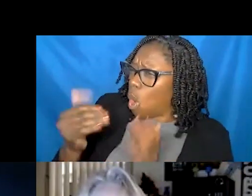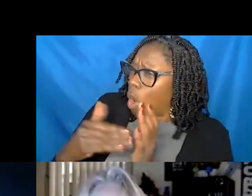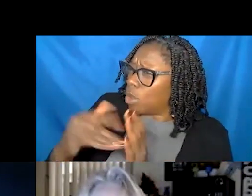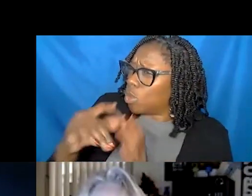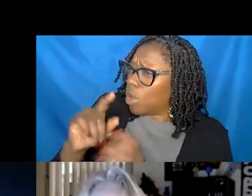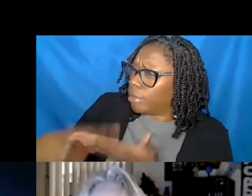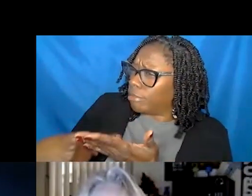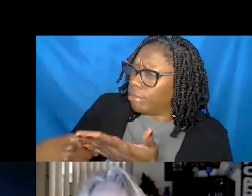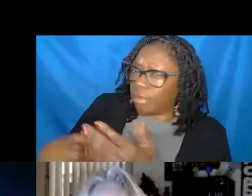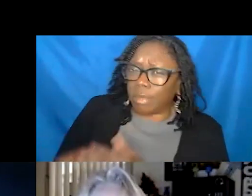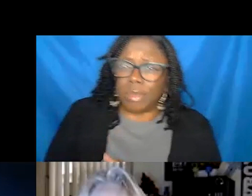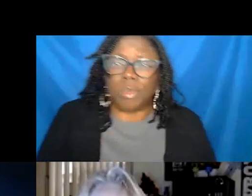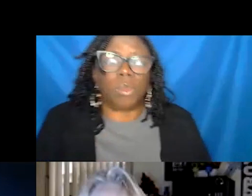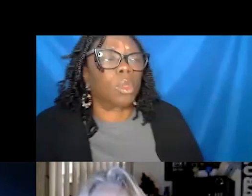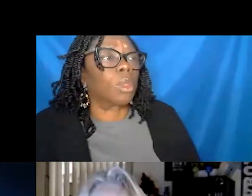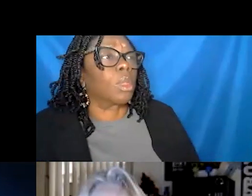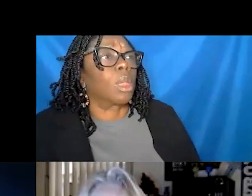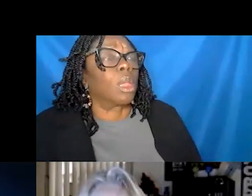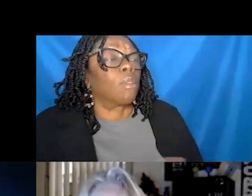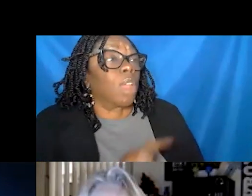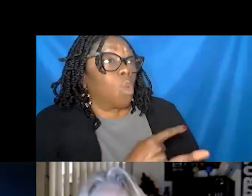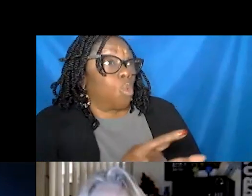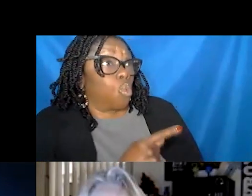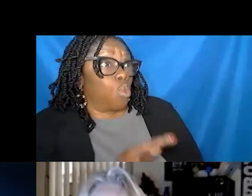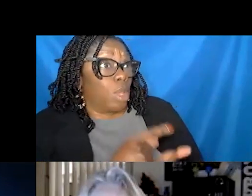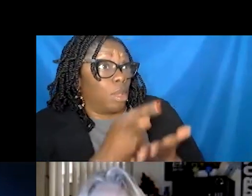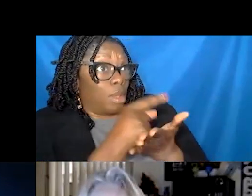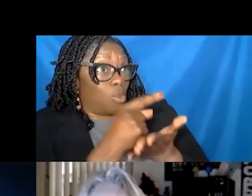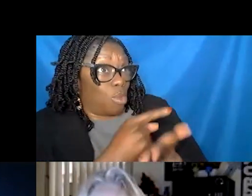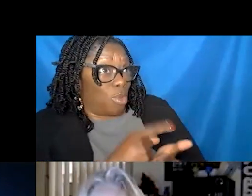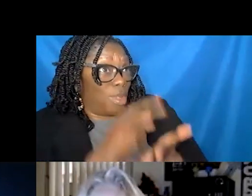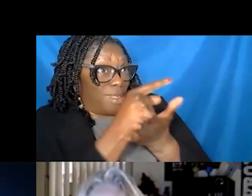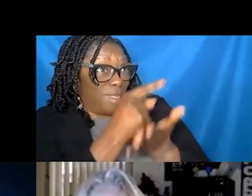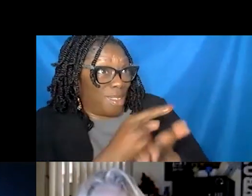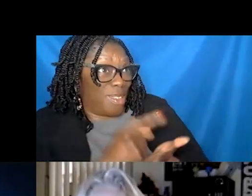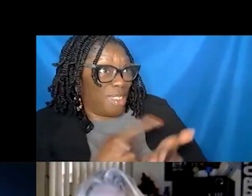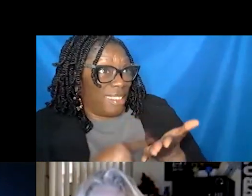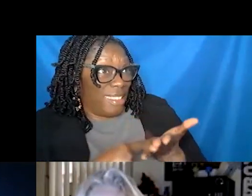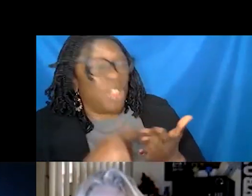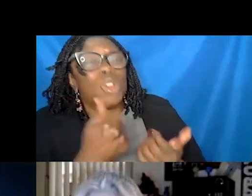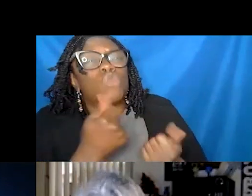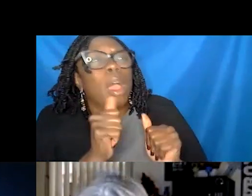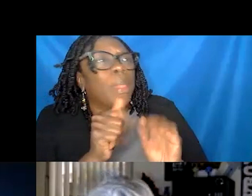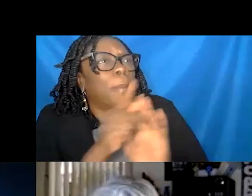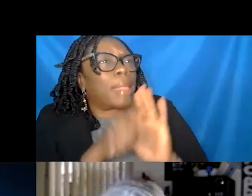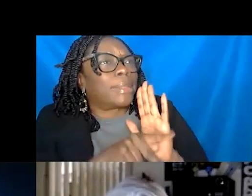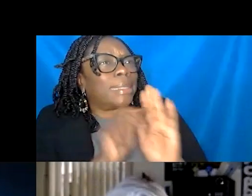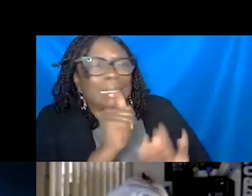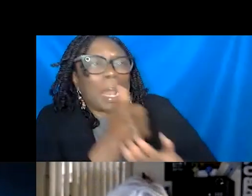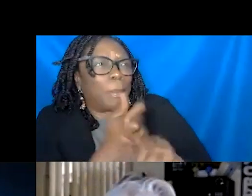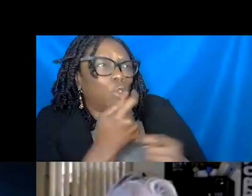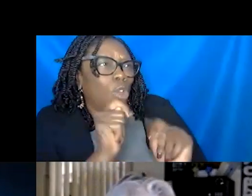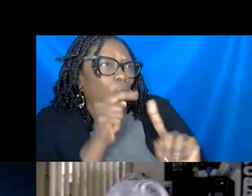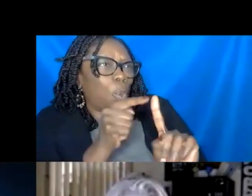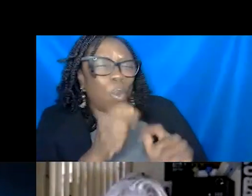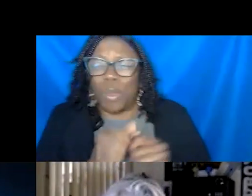We've been meeting every other week. Meeting every week. We have been meeting every week. Yeah. We're trying to get the guidelines done. So every Monday